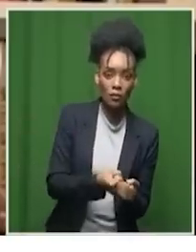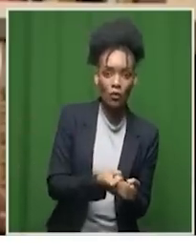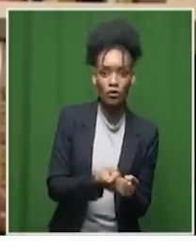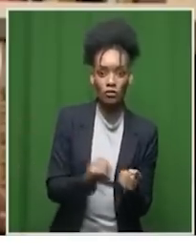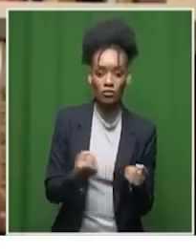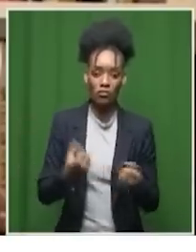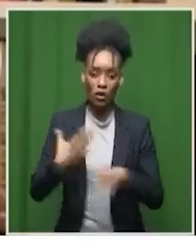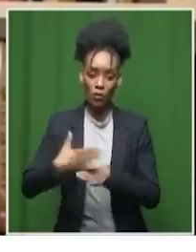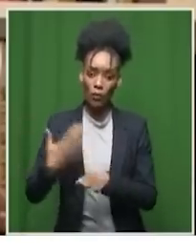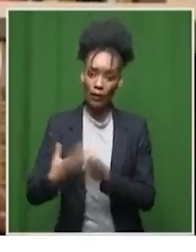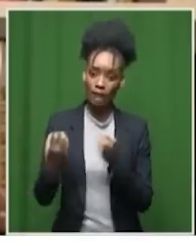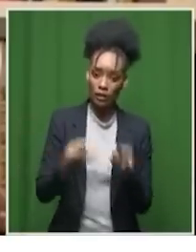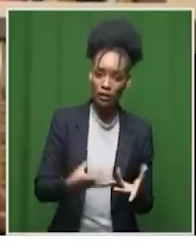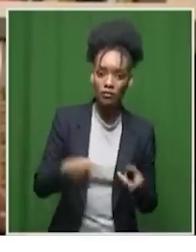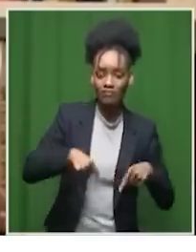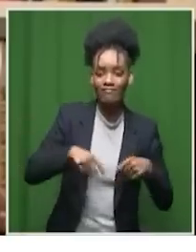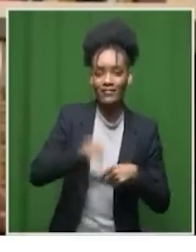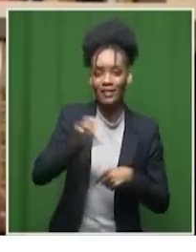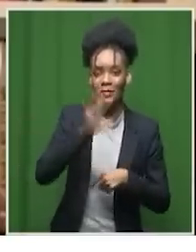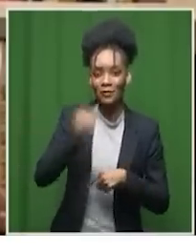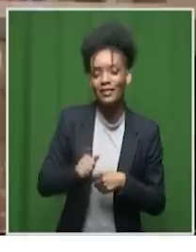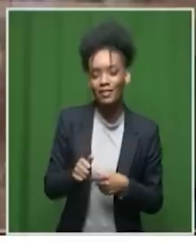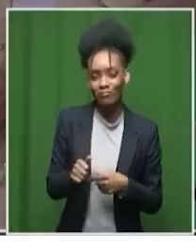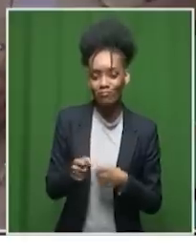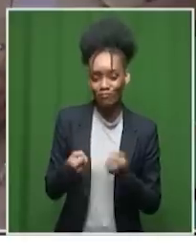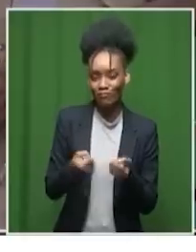Africa. So obviously